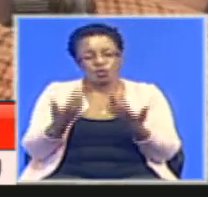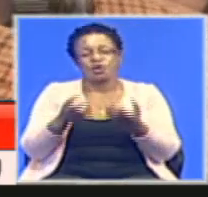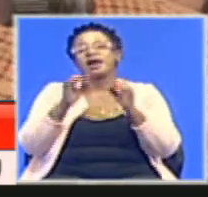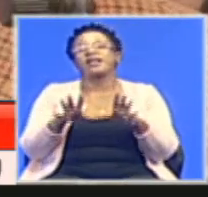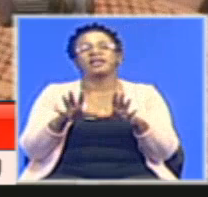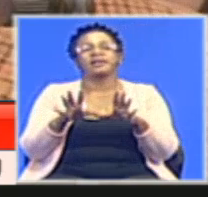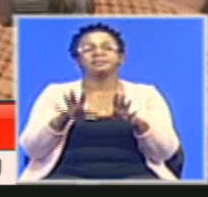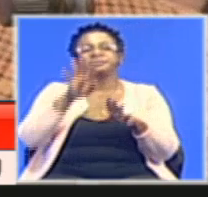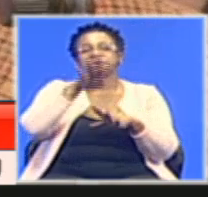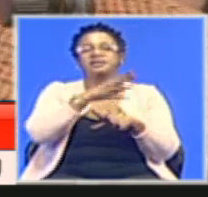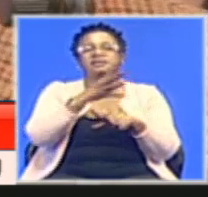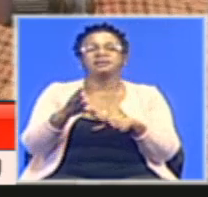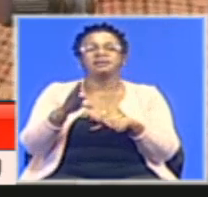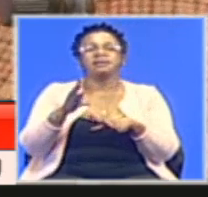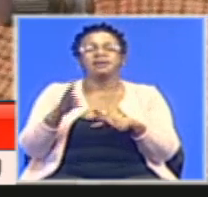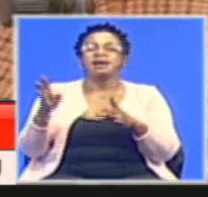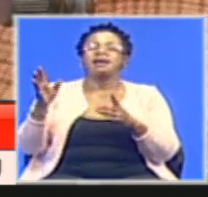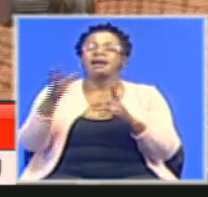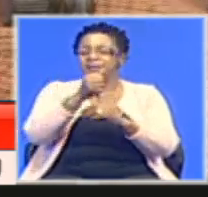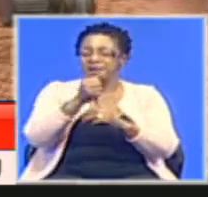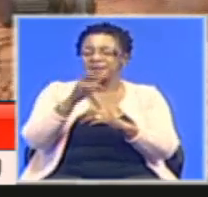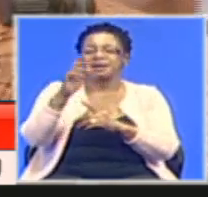ile hashtag kabakabogo.